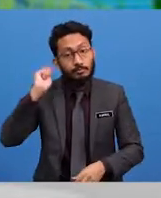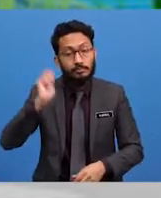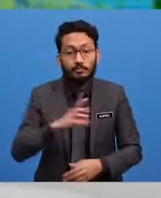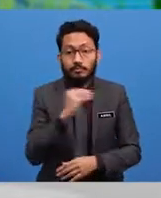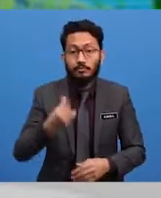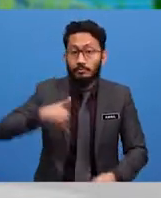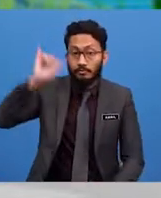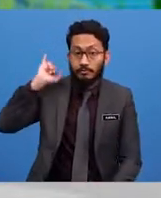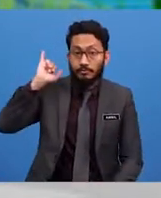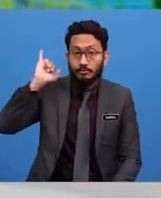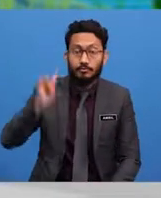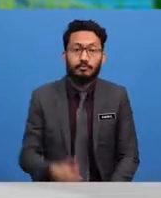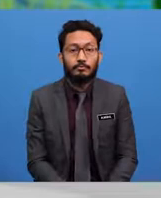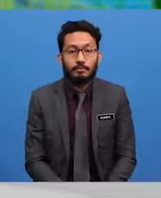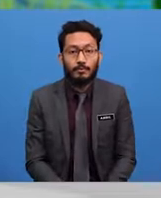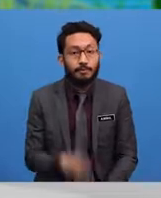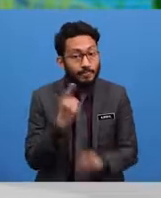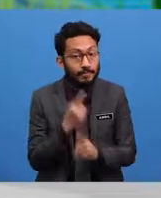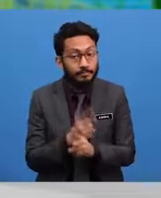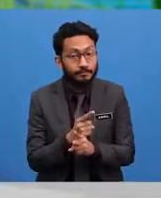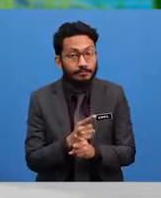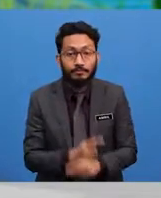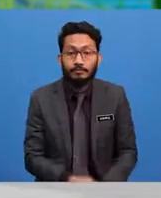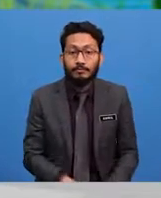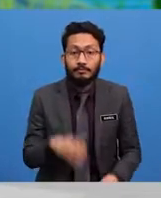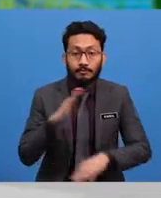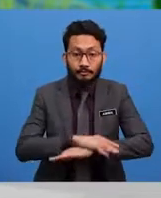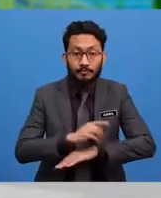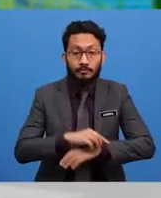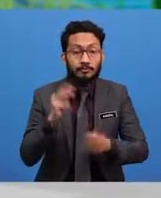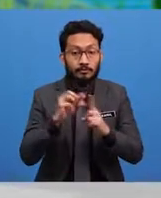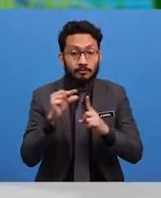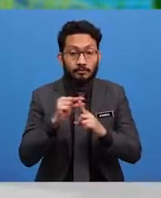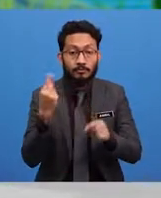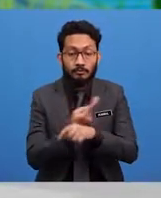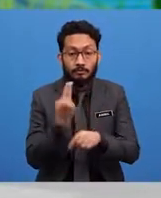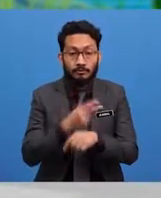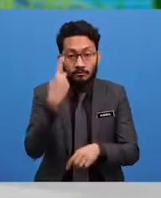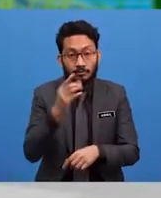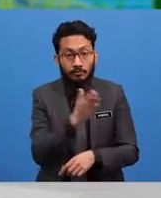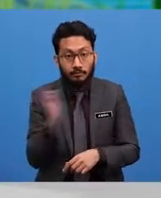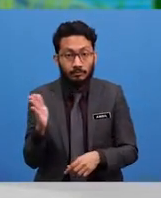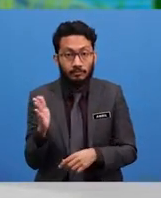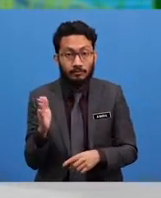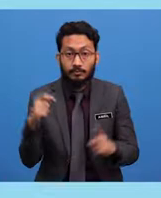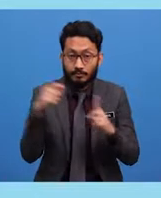yesterday? Exactly, they are the time words which are used only for past